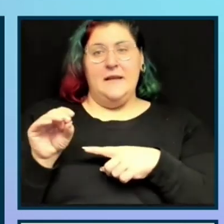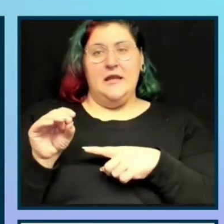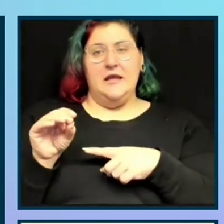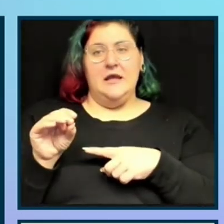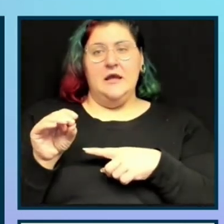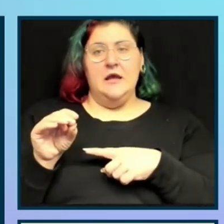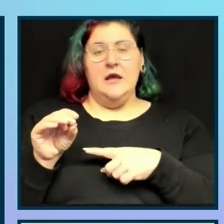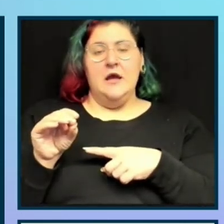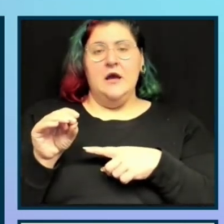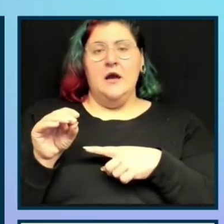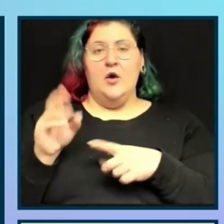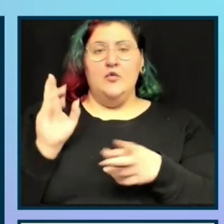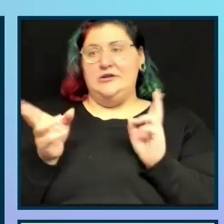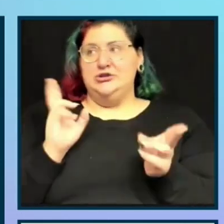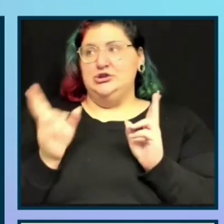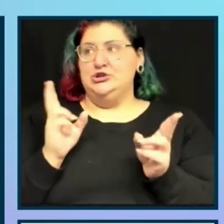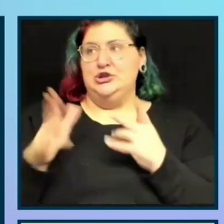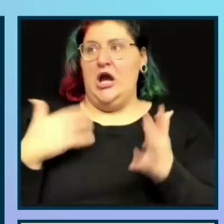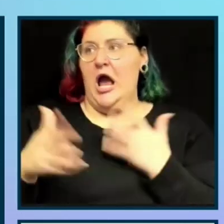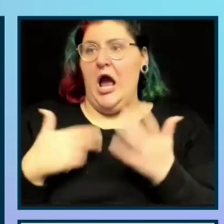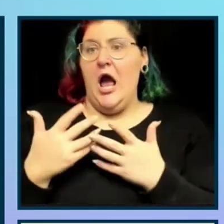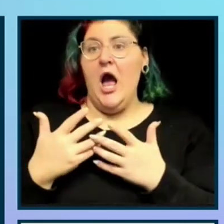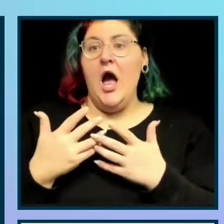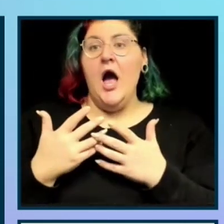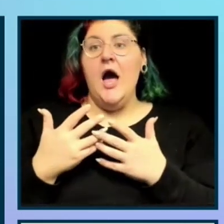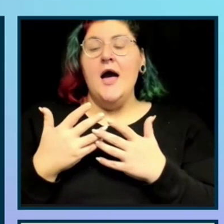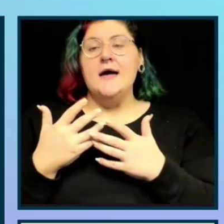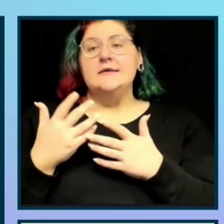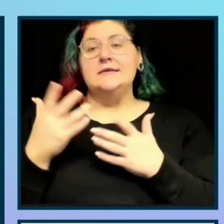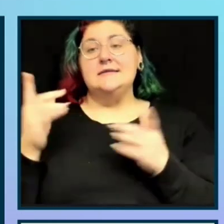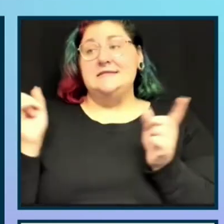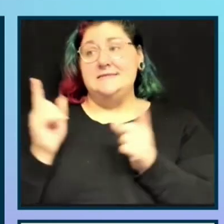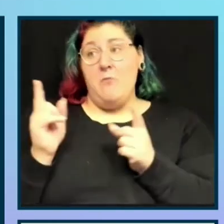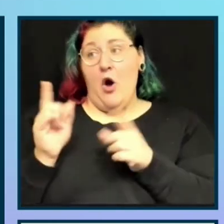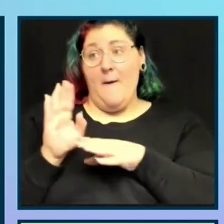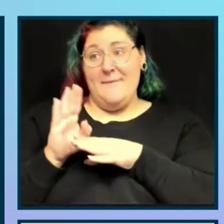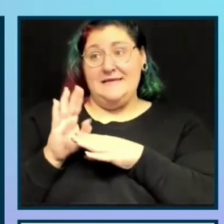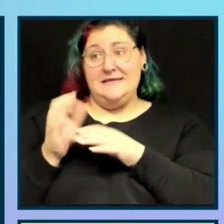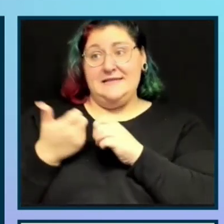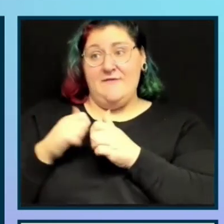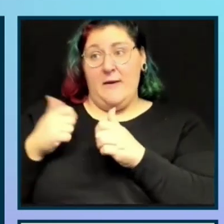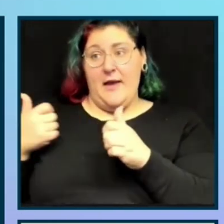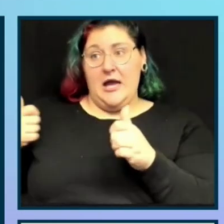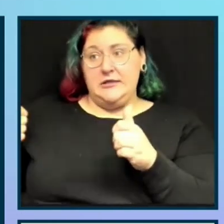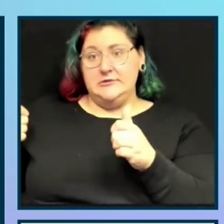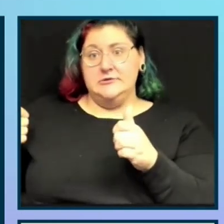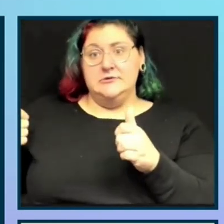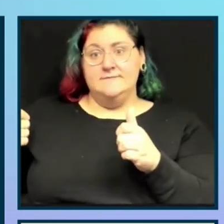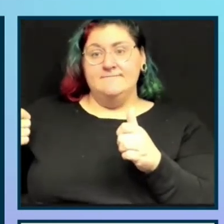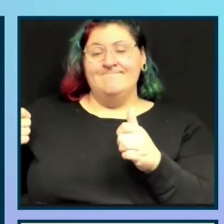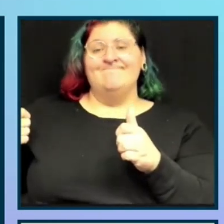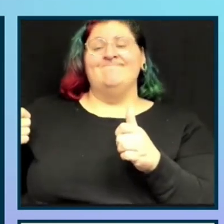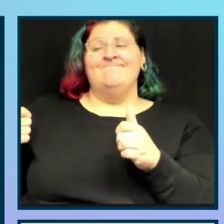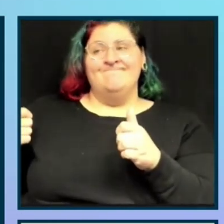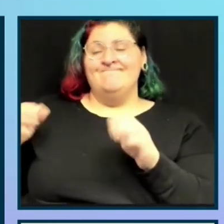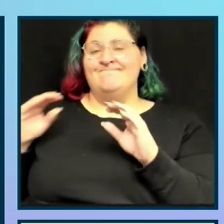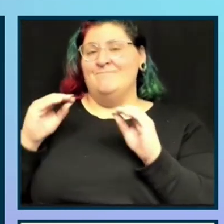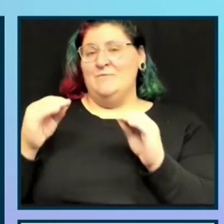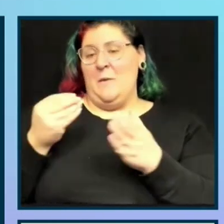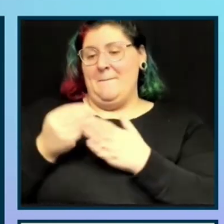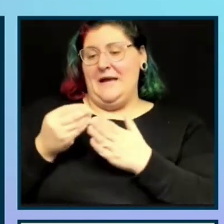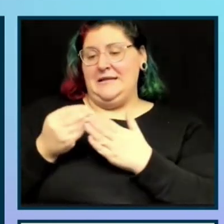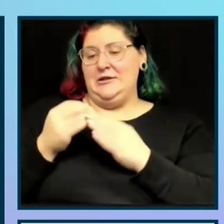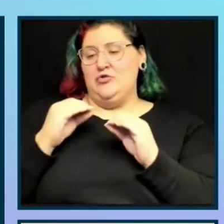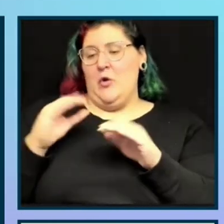fell behind. The small businesses pretty much lacked the budget and or the resources to effectively